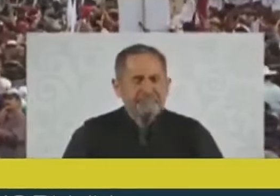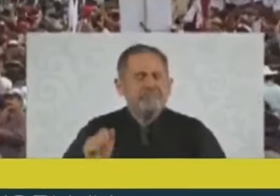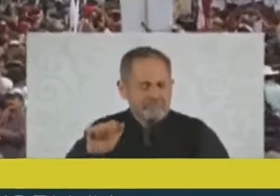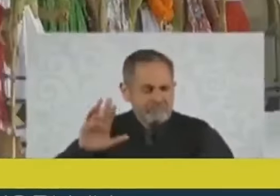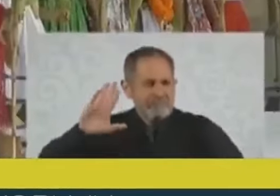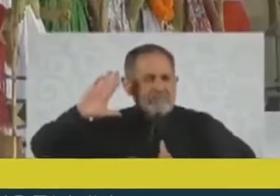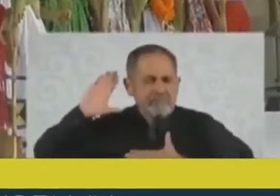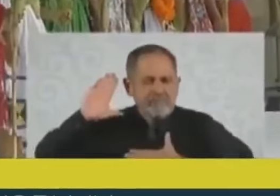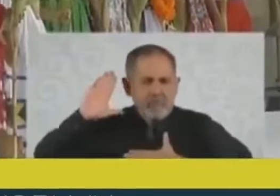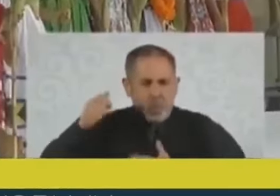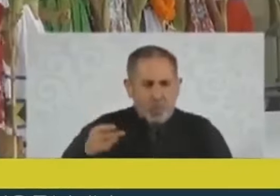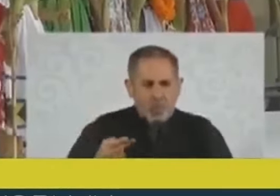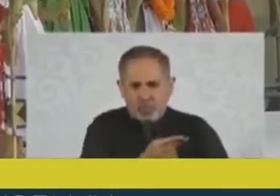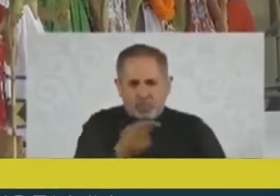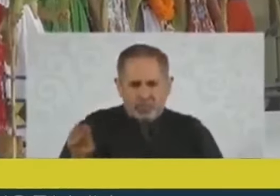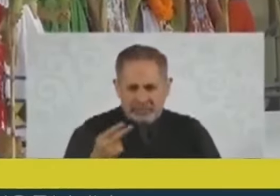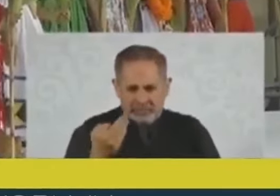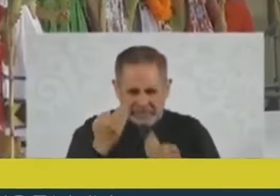I commit to you